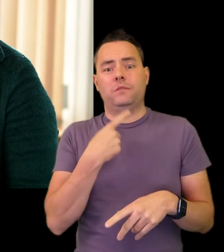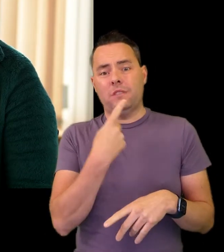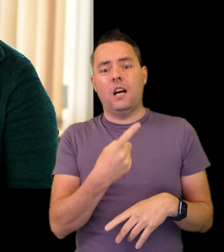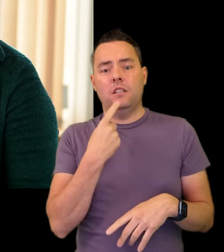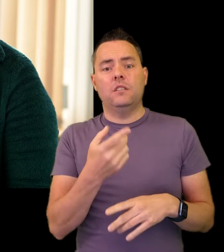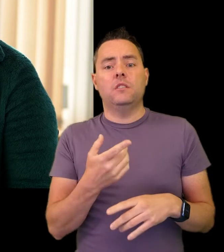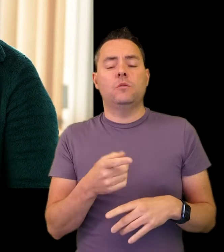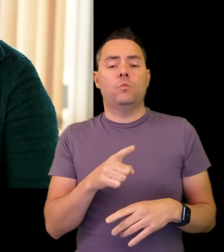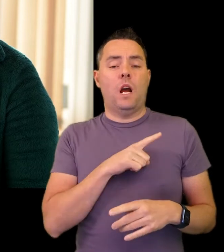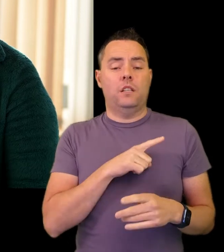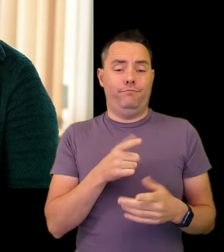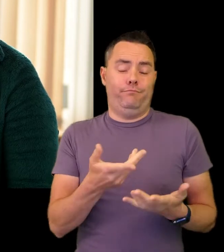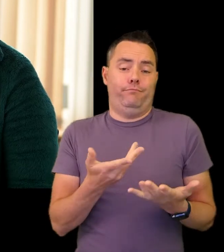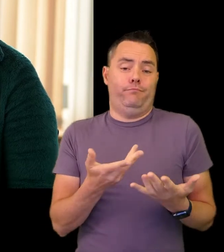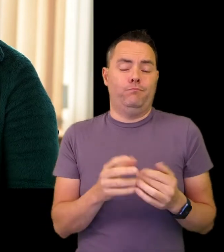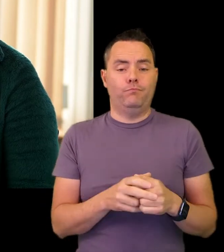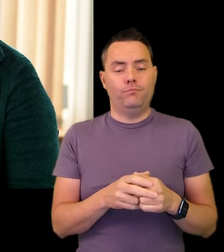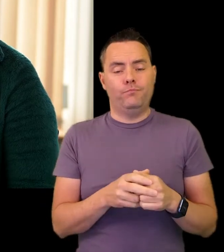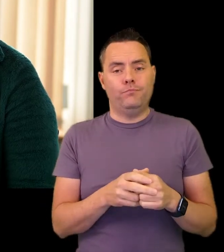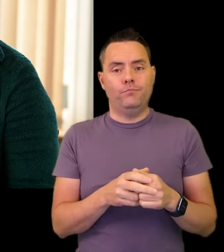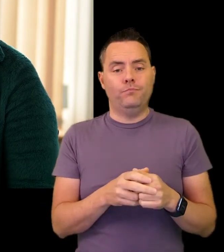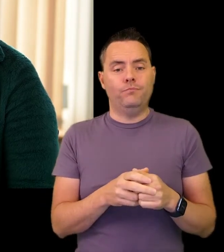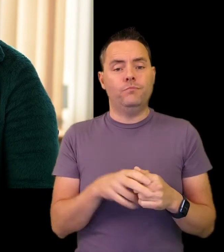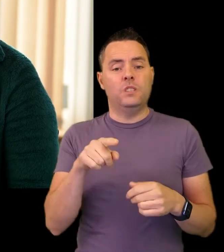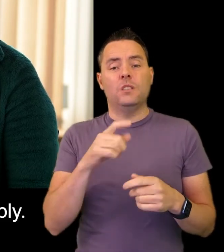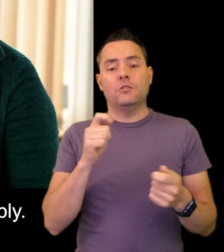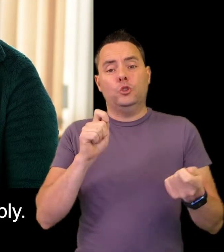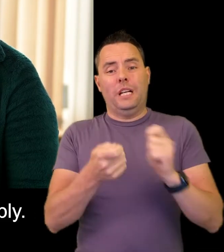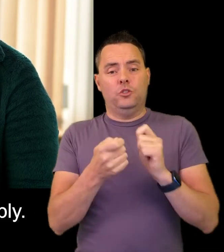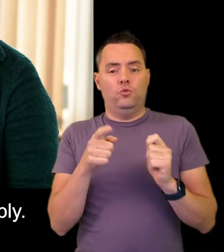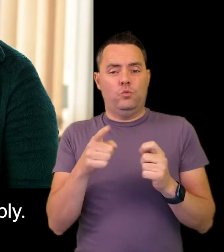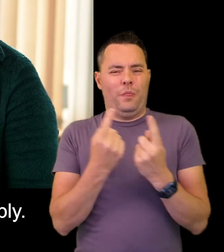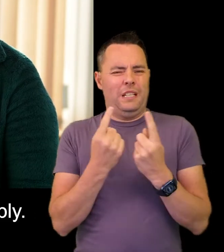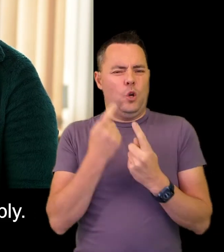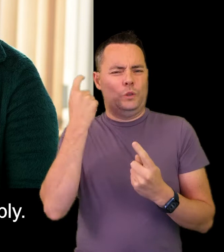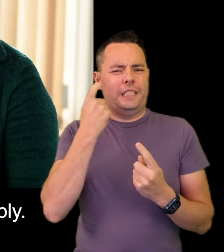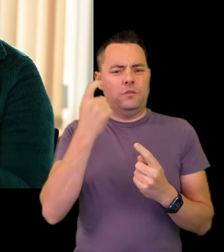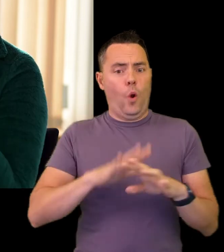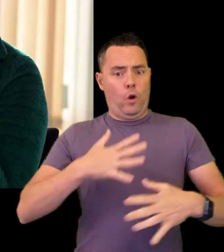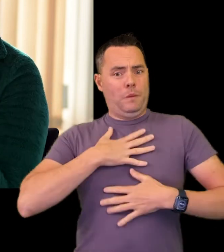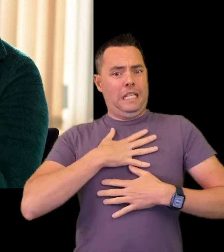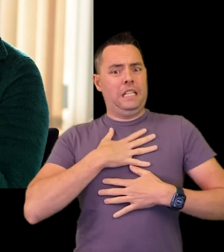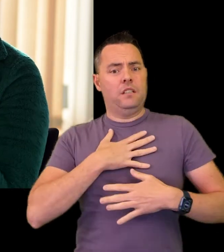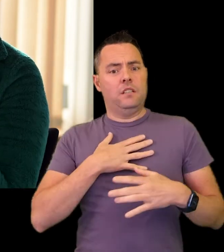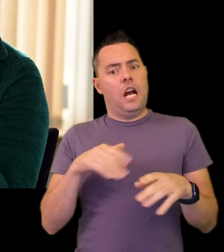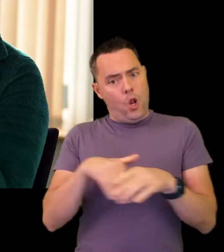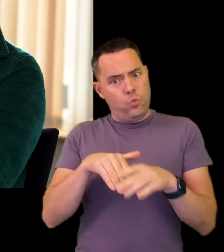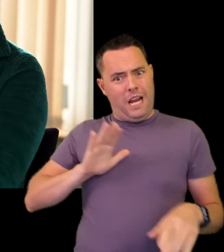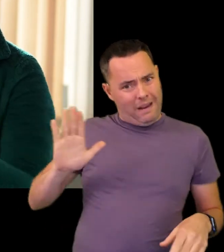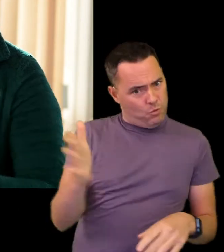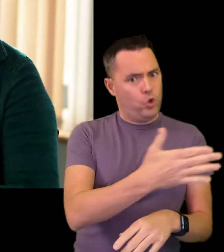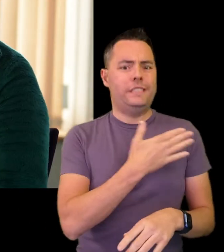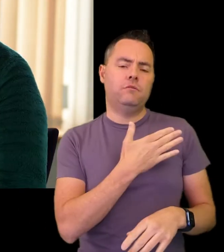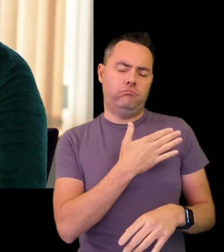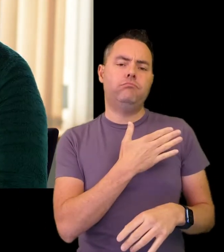what would best enable people to participate today, that would change things considerably, not just for me, but